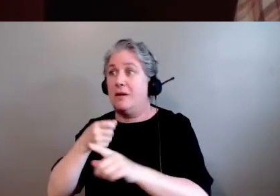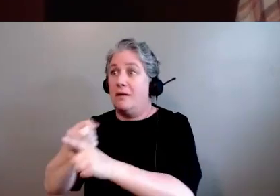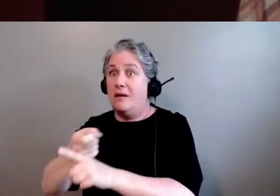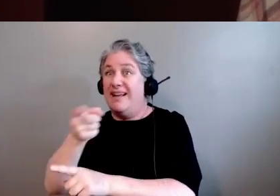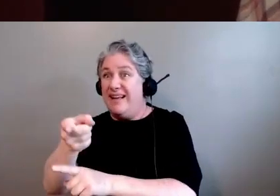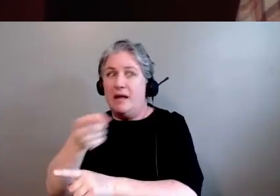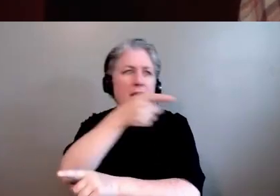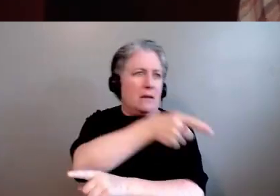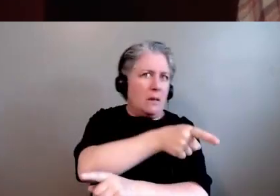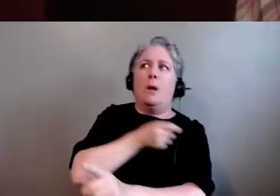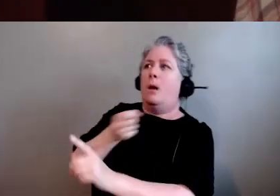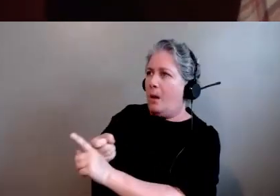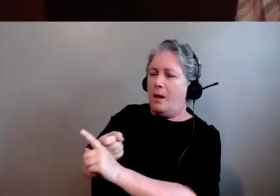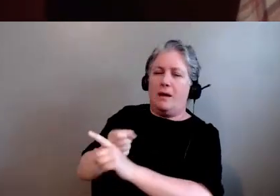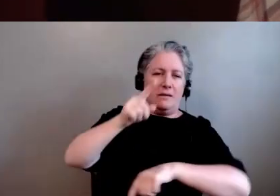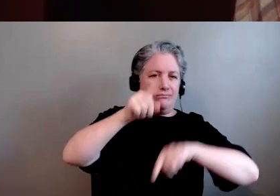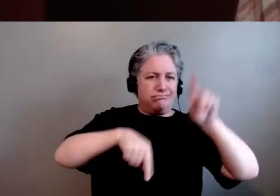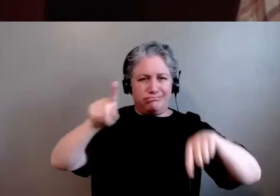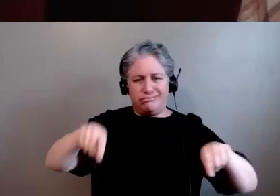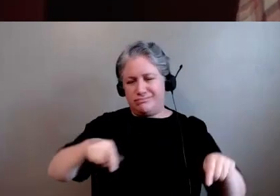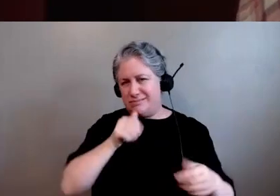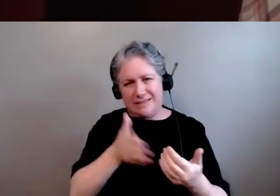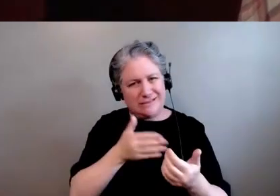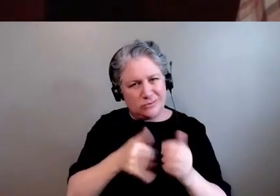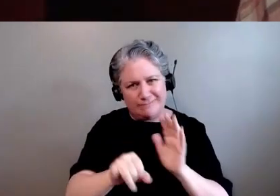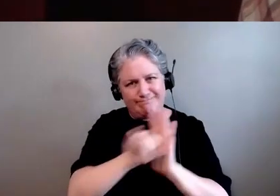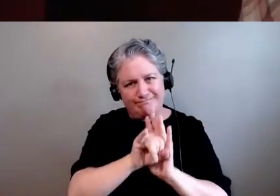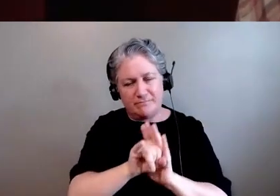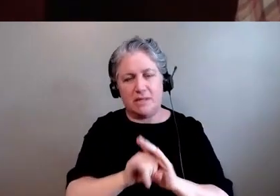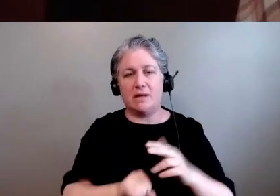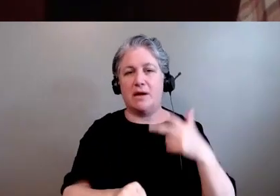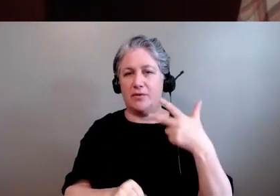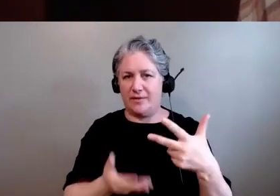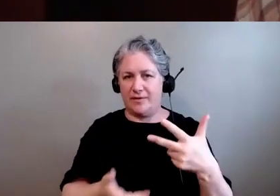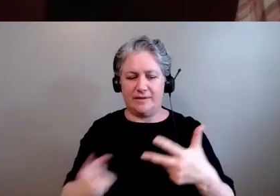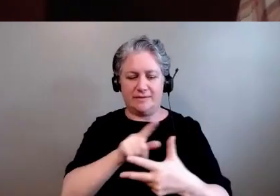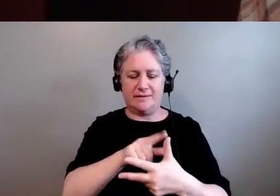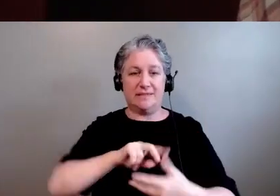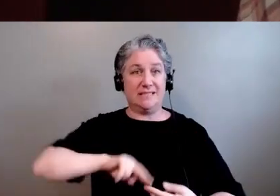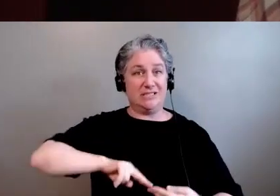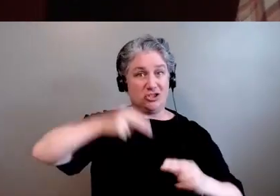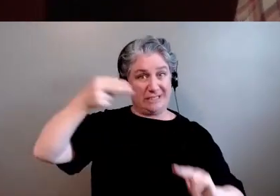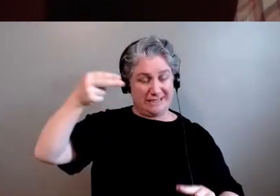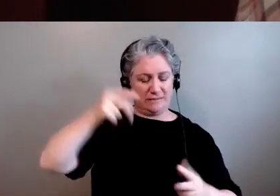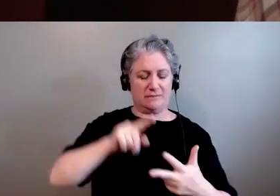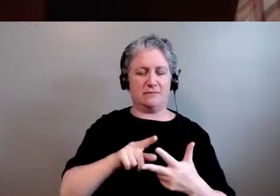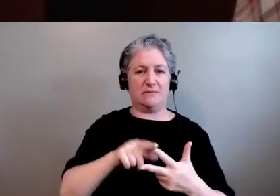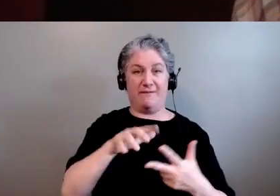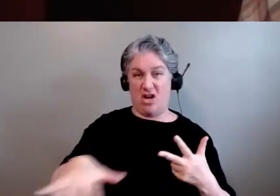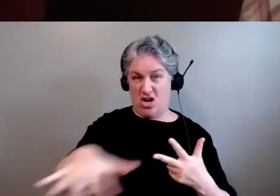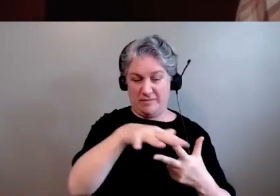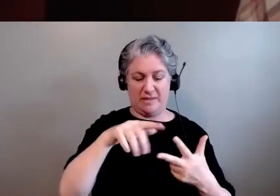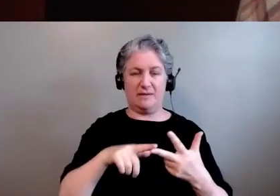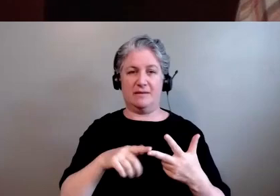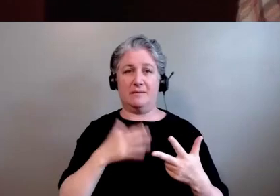so hard. But when you have three things, subtle genes, subtle environment, and then there has to be a little